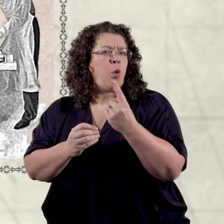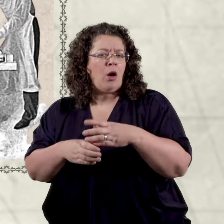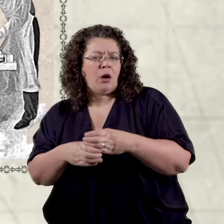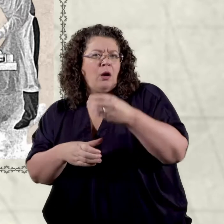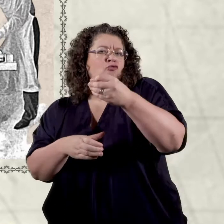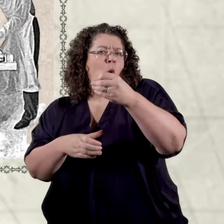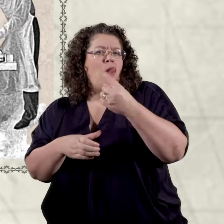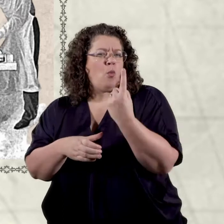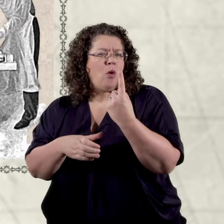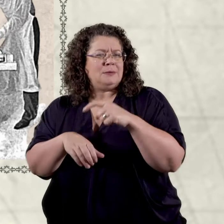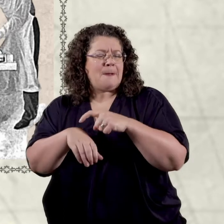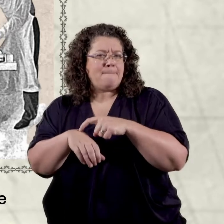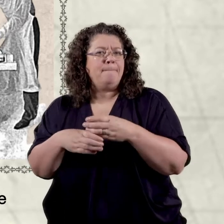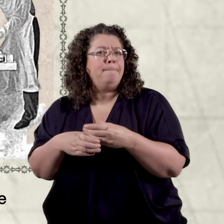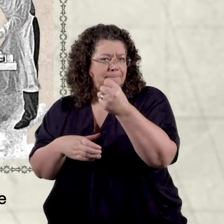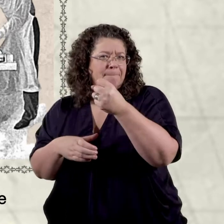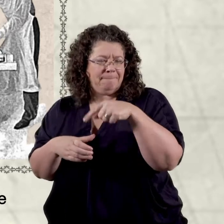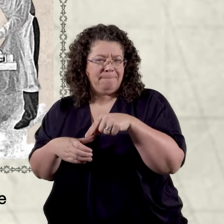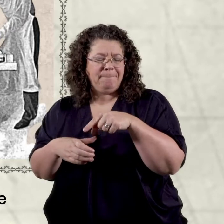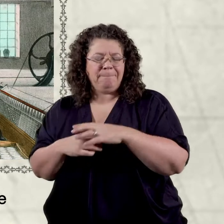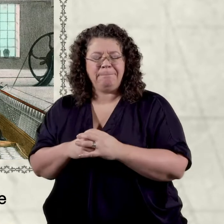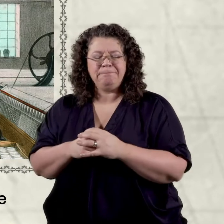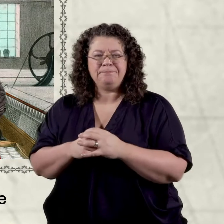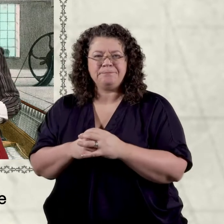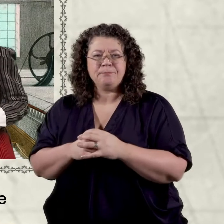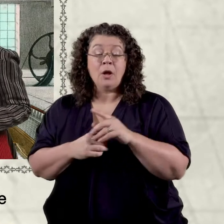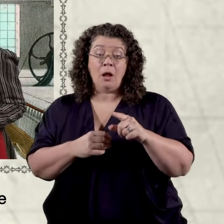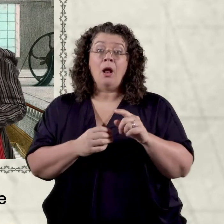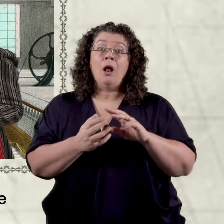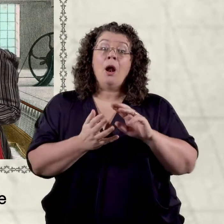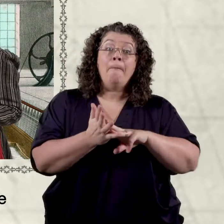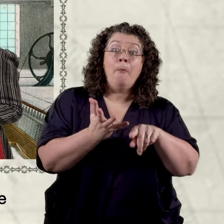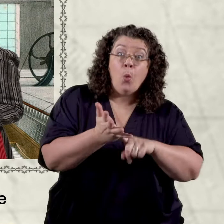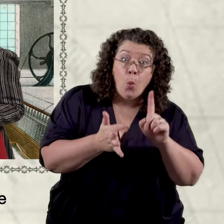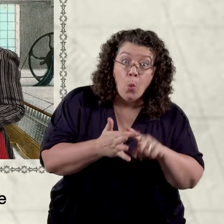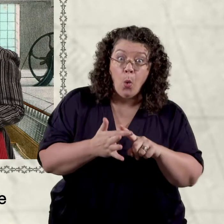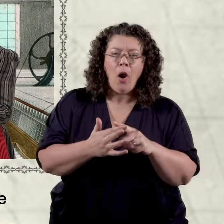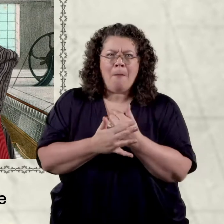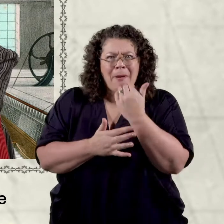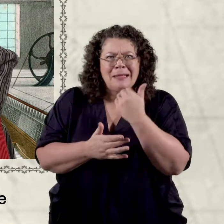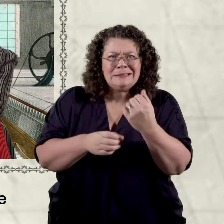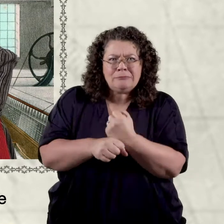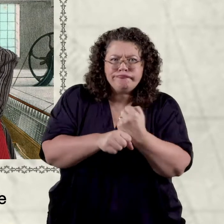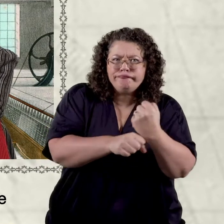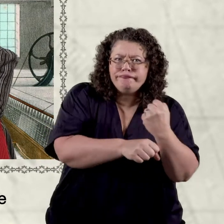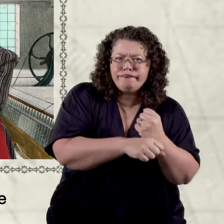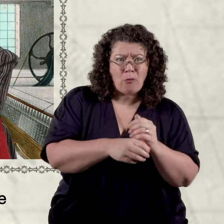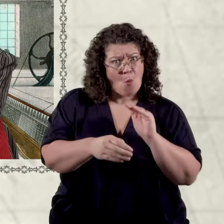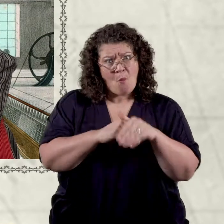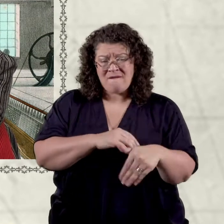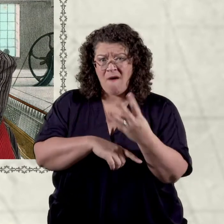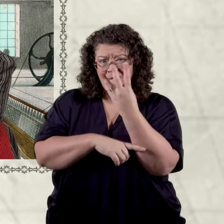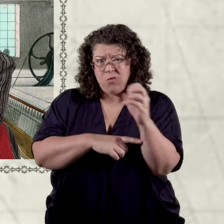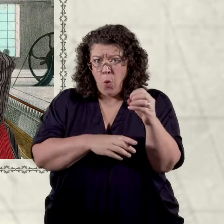one roll at a time, whereas the spinning mule could produce several one of these at the same